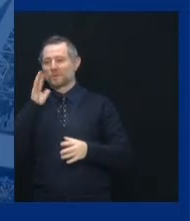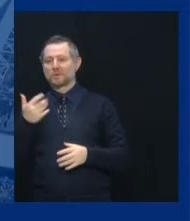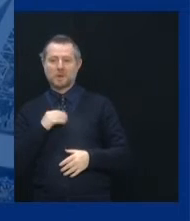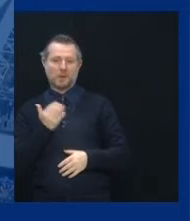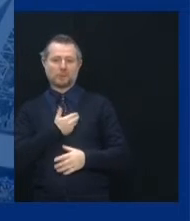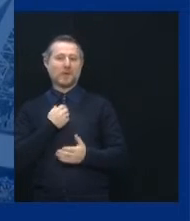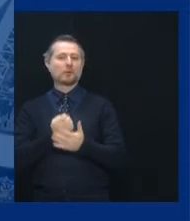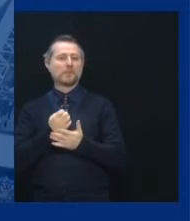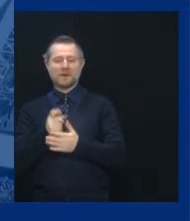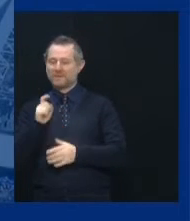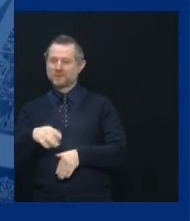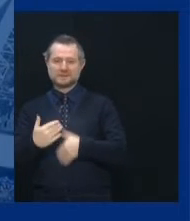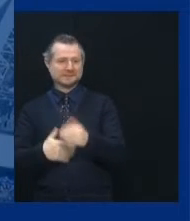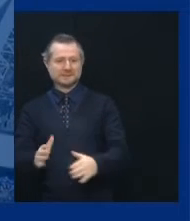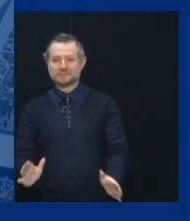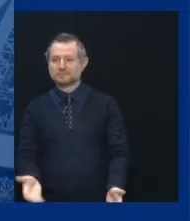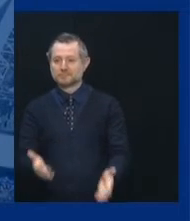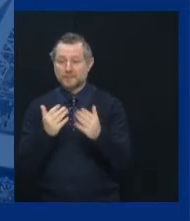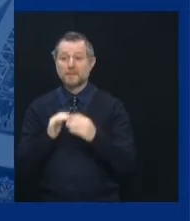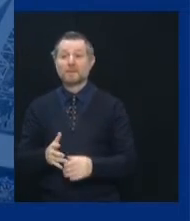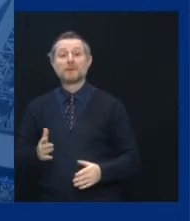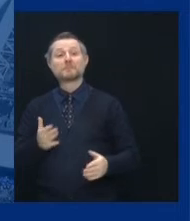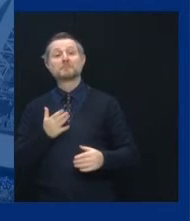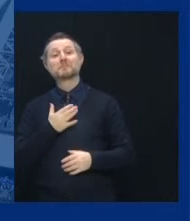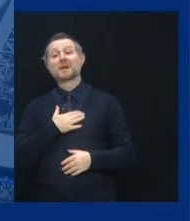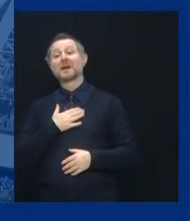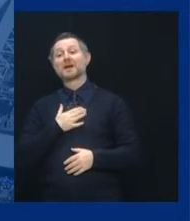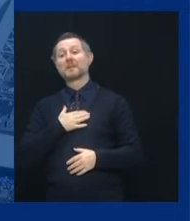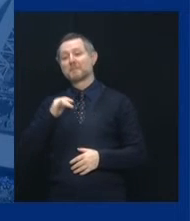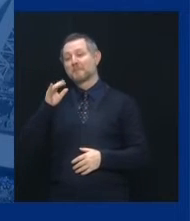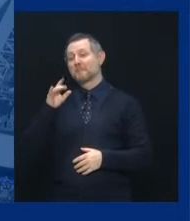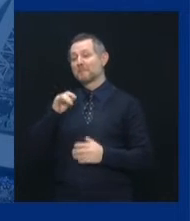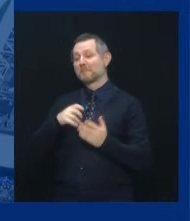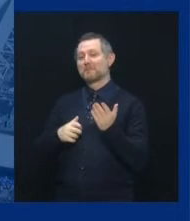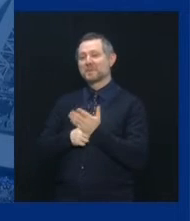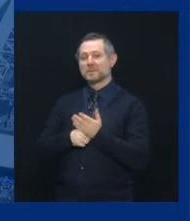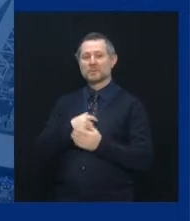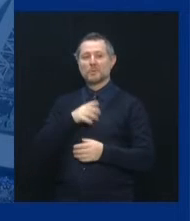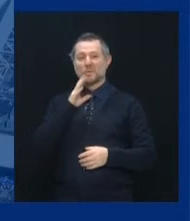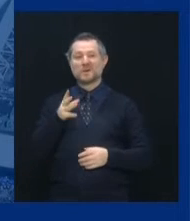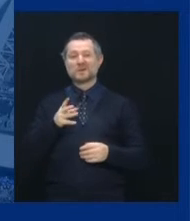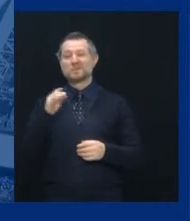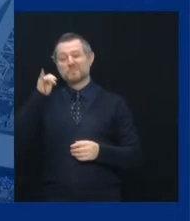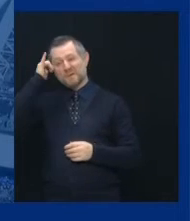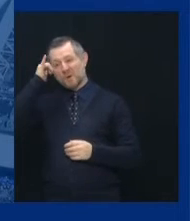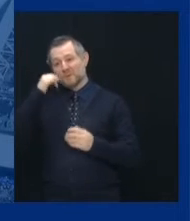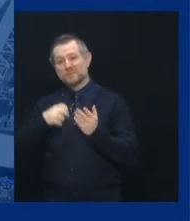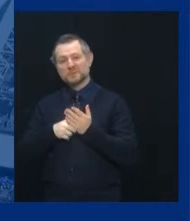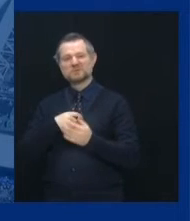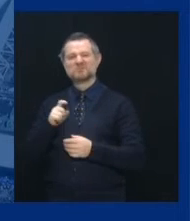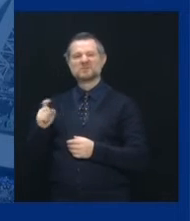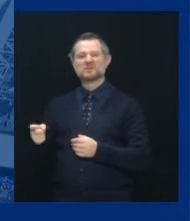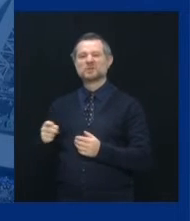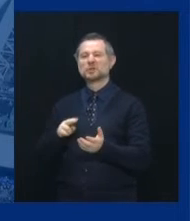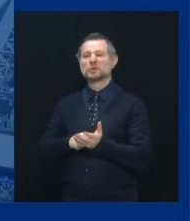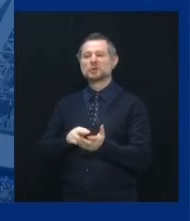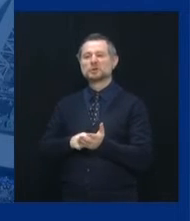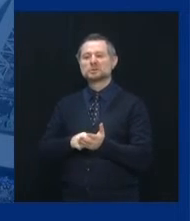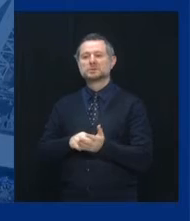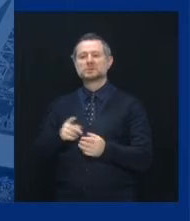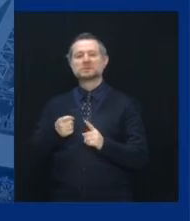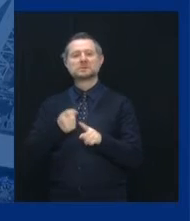moving. But I'm going to give my Bills ticket to a nurse from Erie County Medical Center,